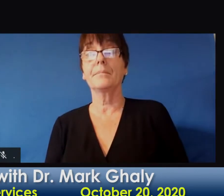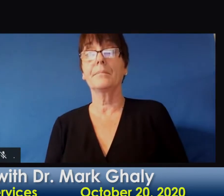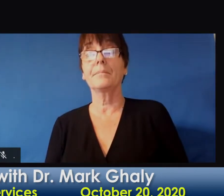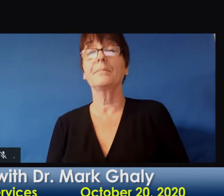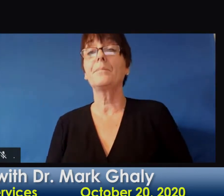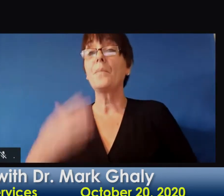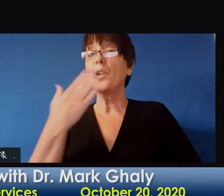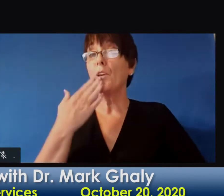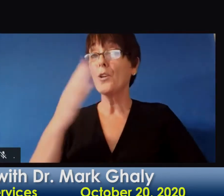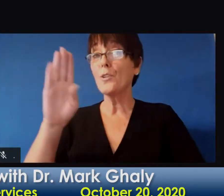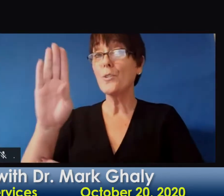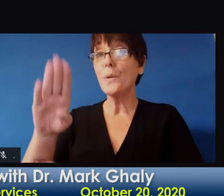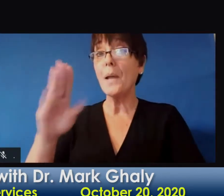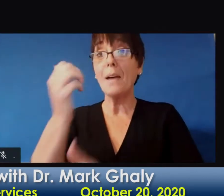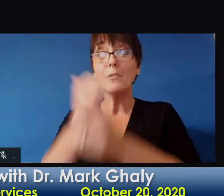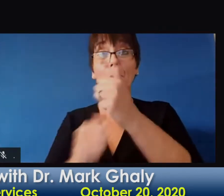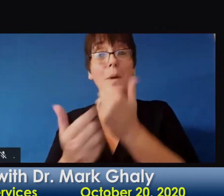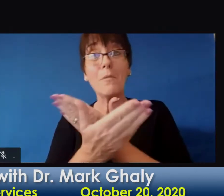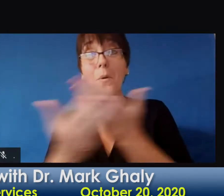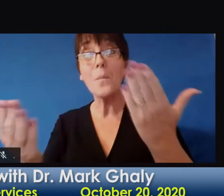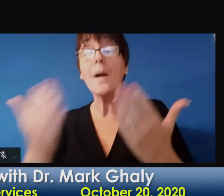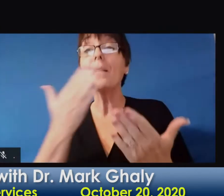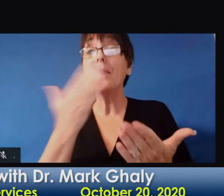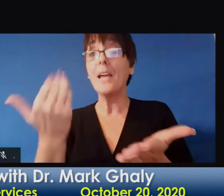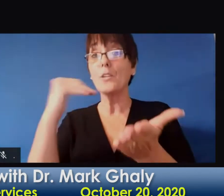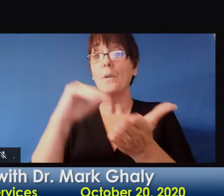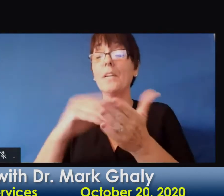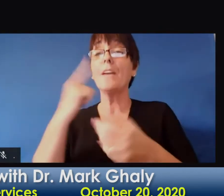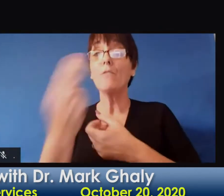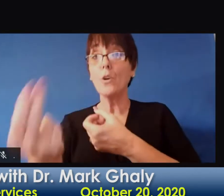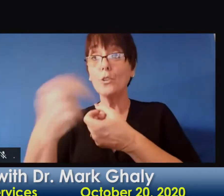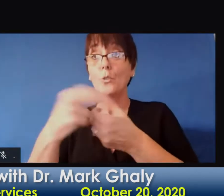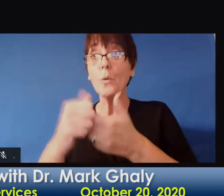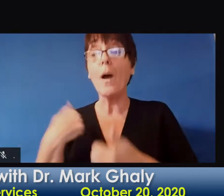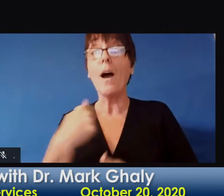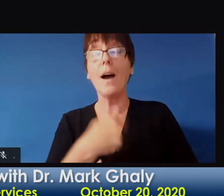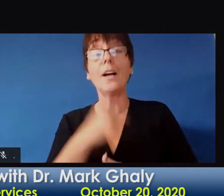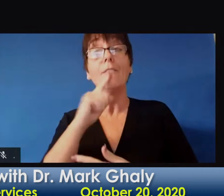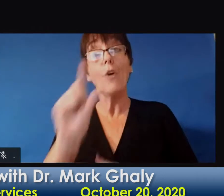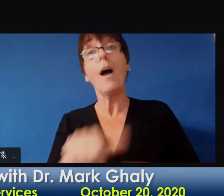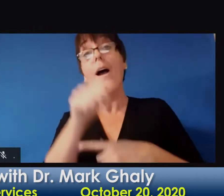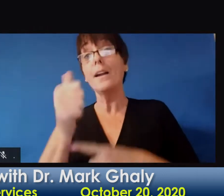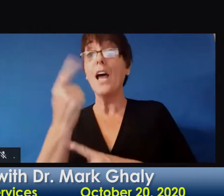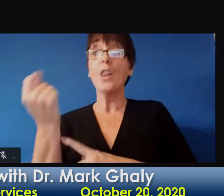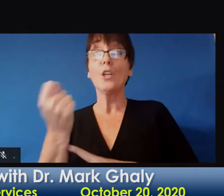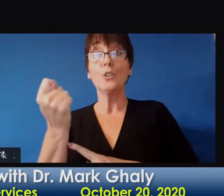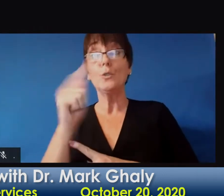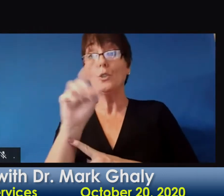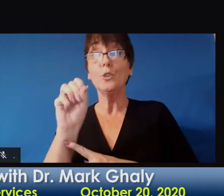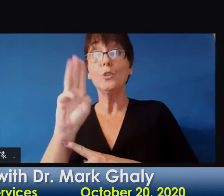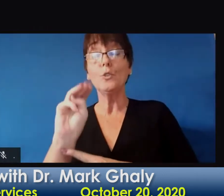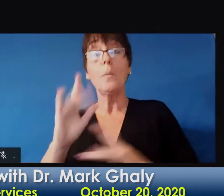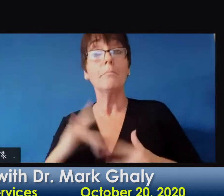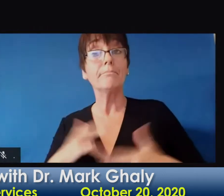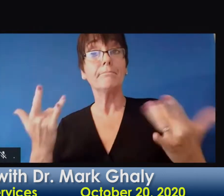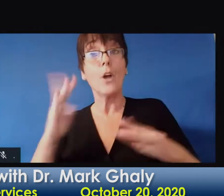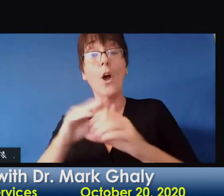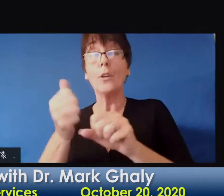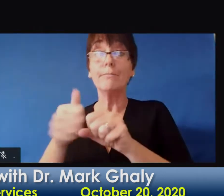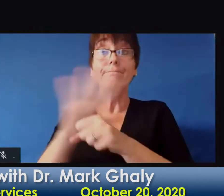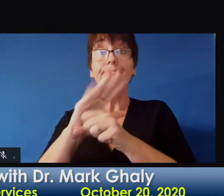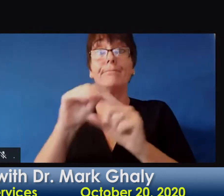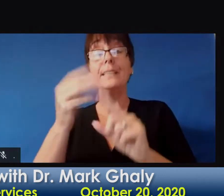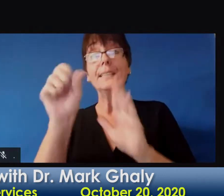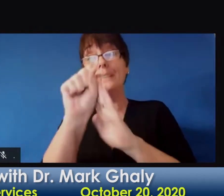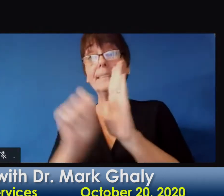Good afternoon, everyone. Thank you again for joining us for yet another Tuesday Zoom update on COVID-19 in the state of